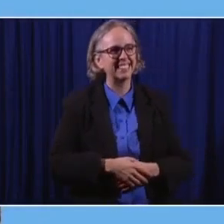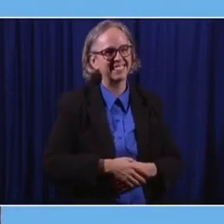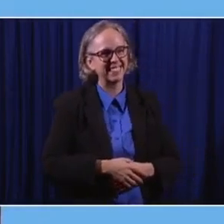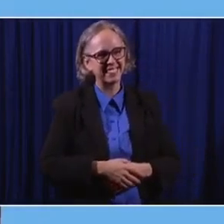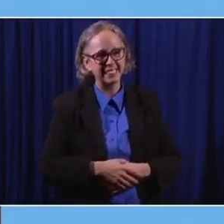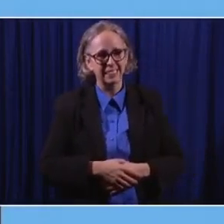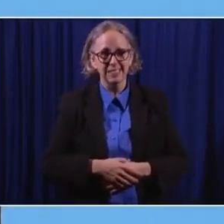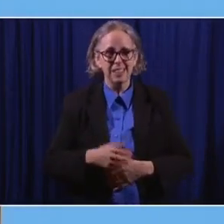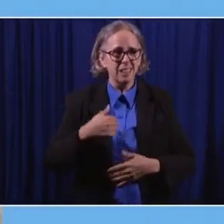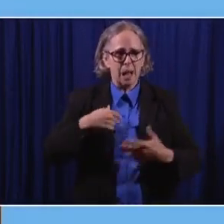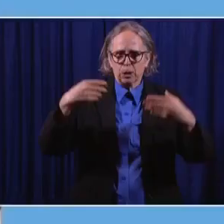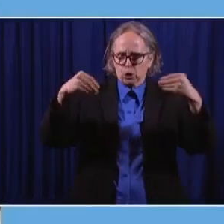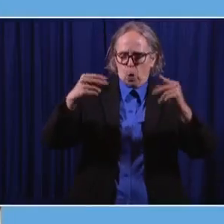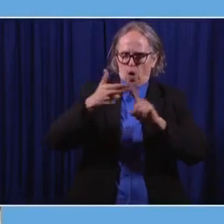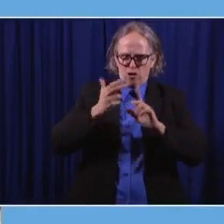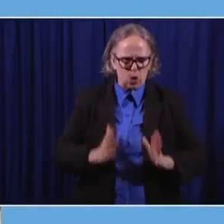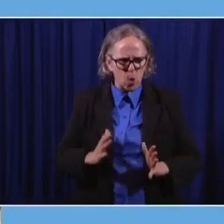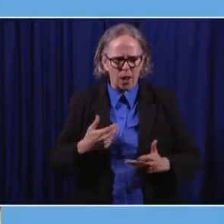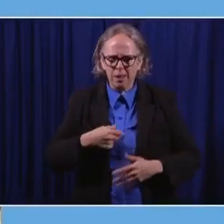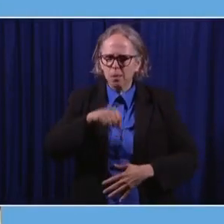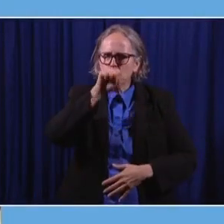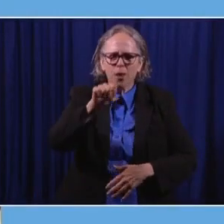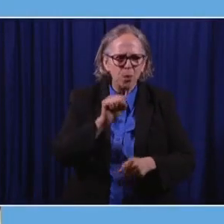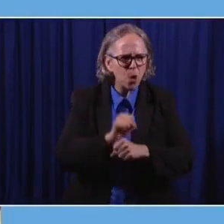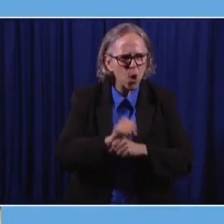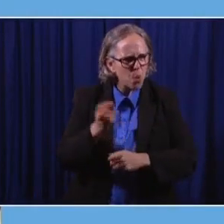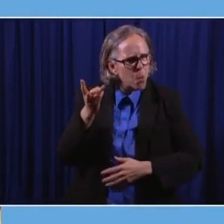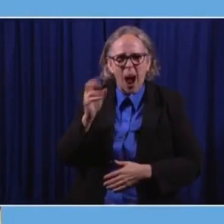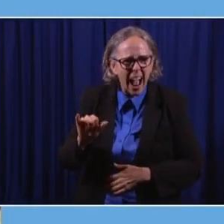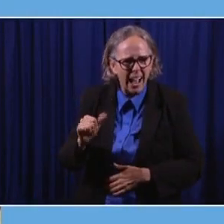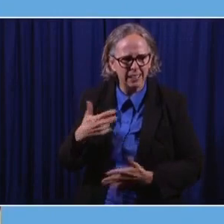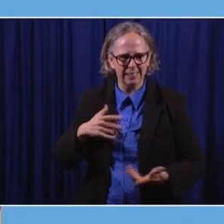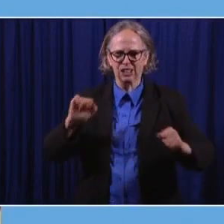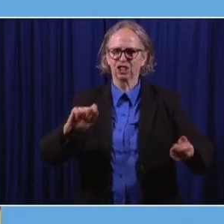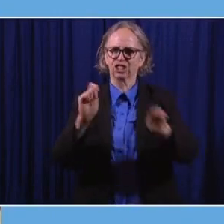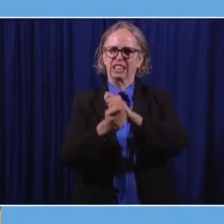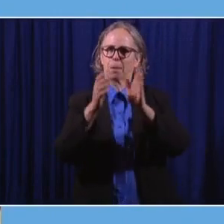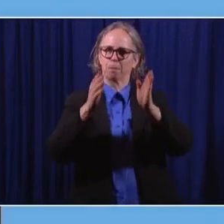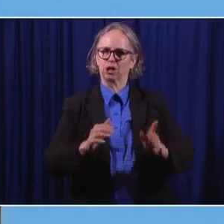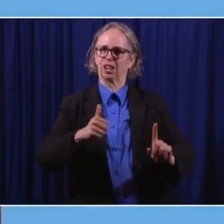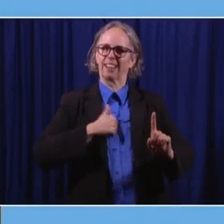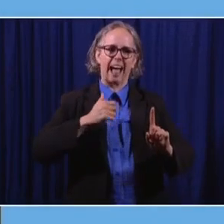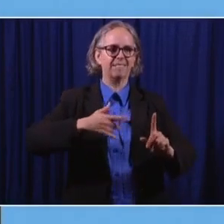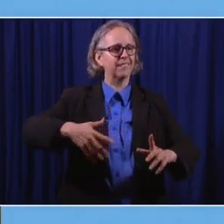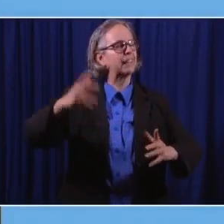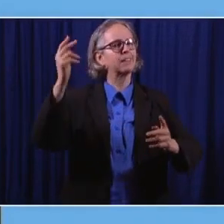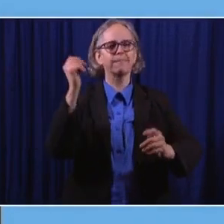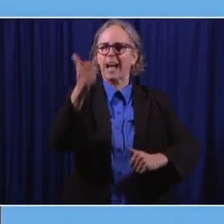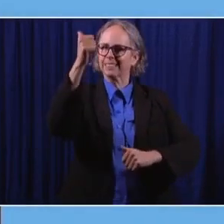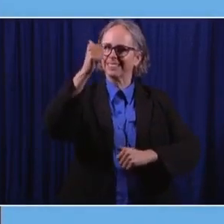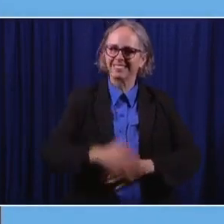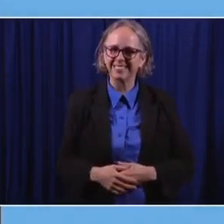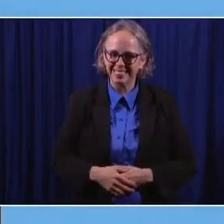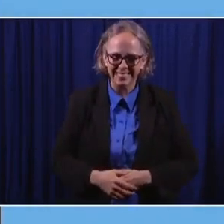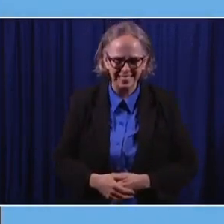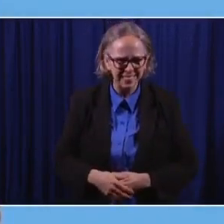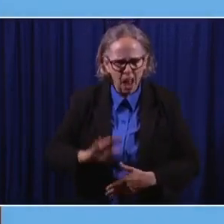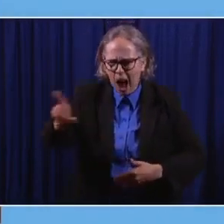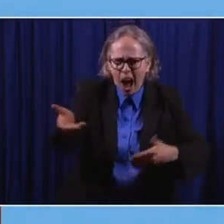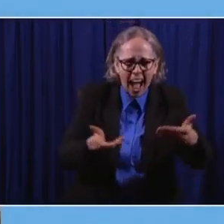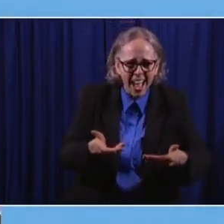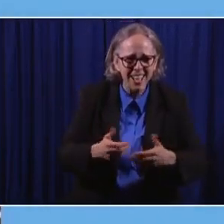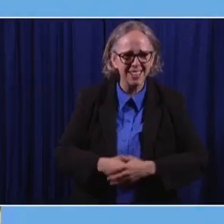recruiter is knowing that I can change someone's life in a second. And just knowing that I have the